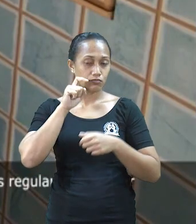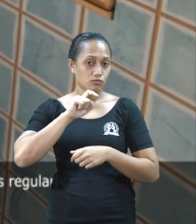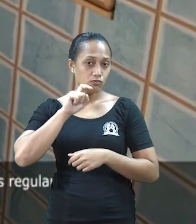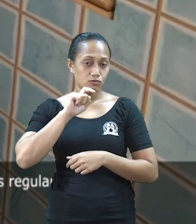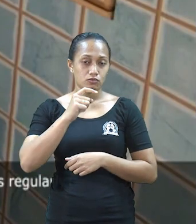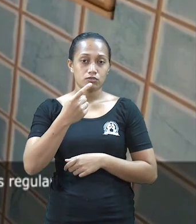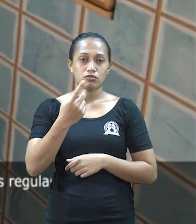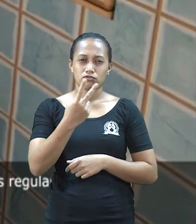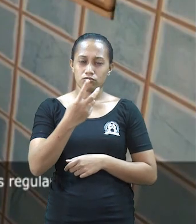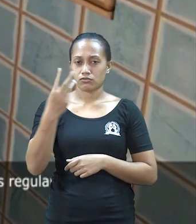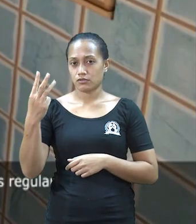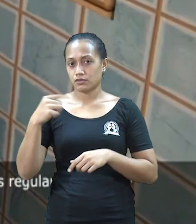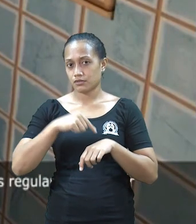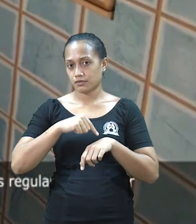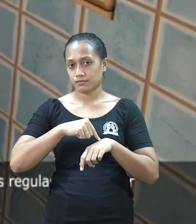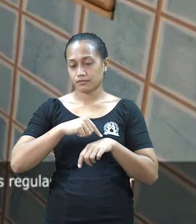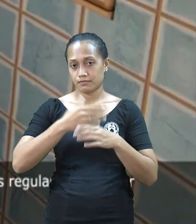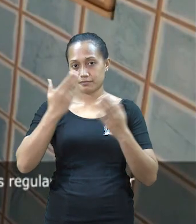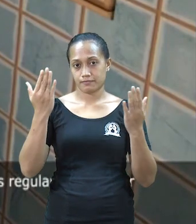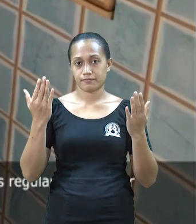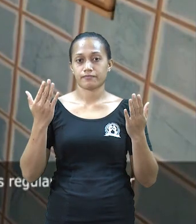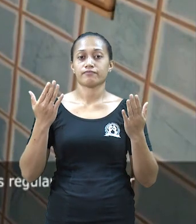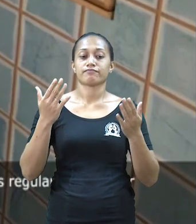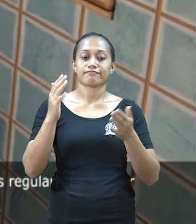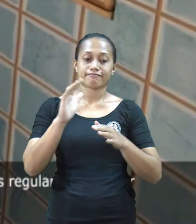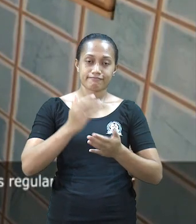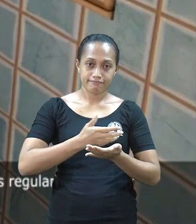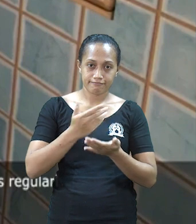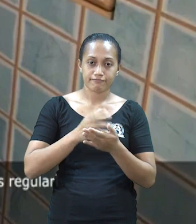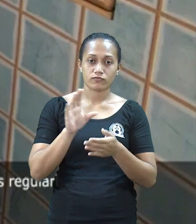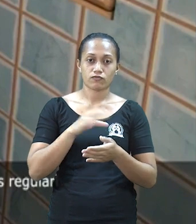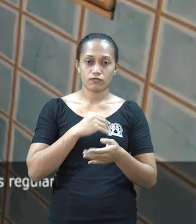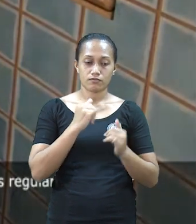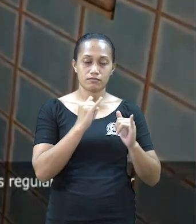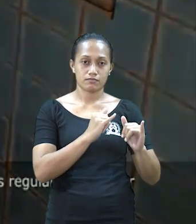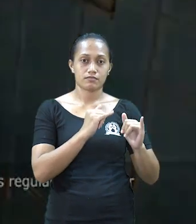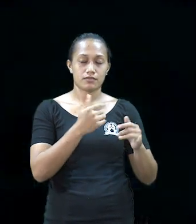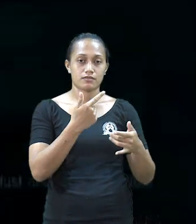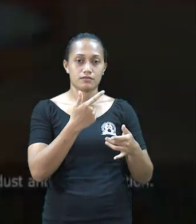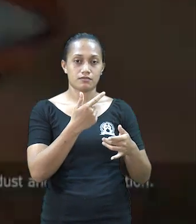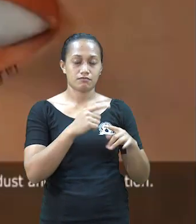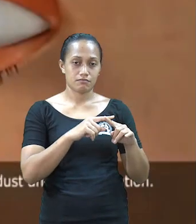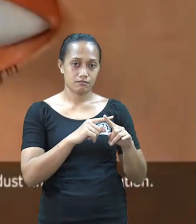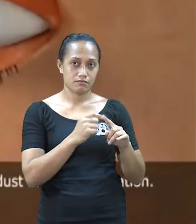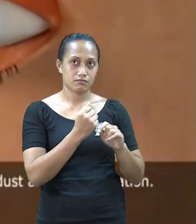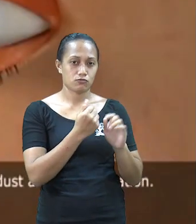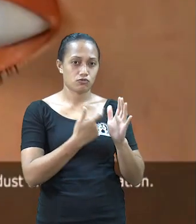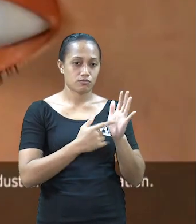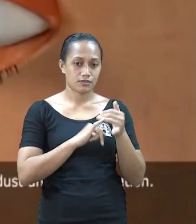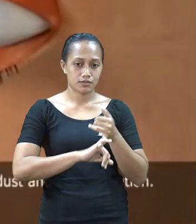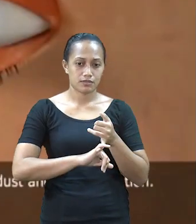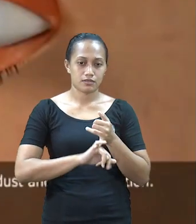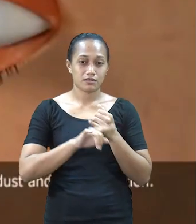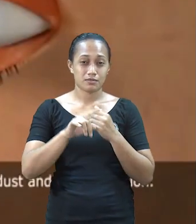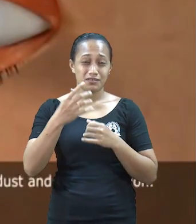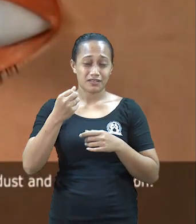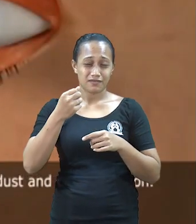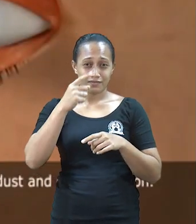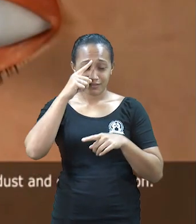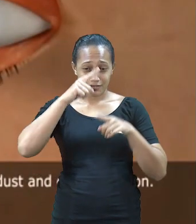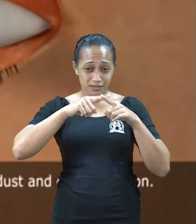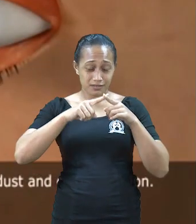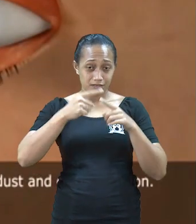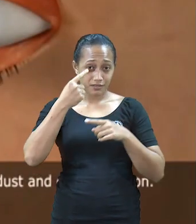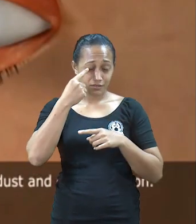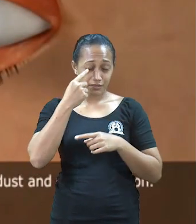water 2 or 3 times a day prevent from infection. Trachoma and